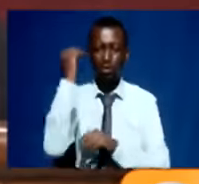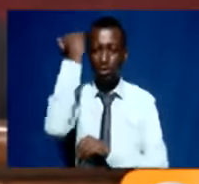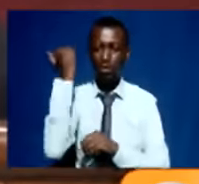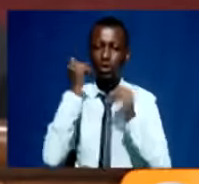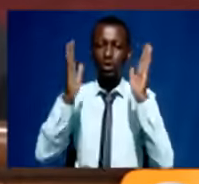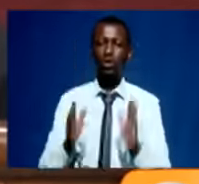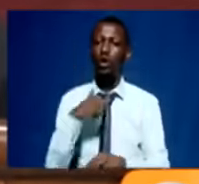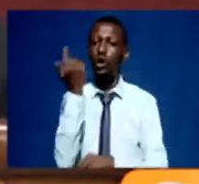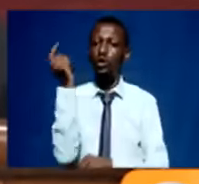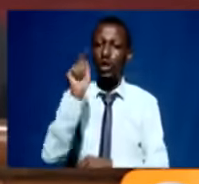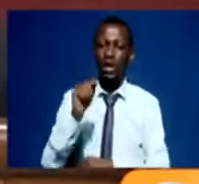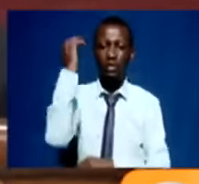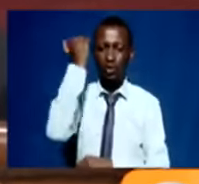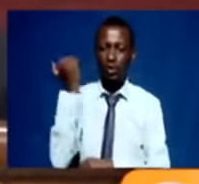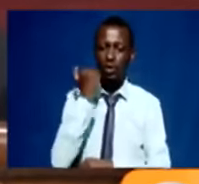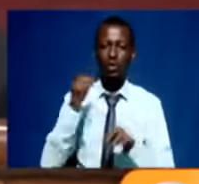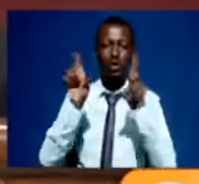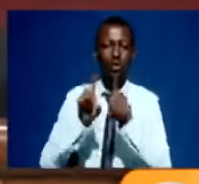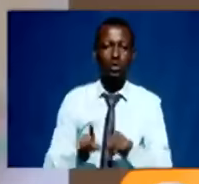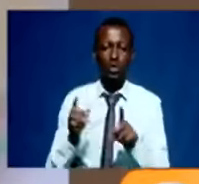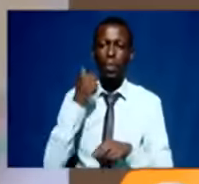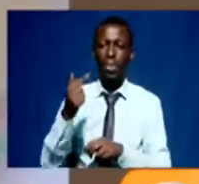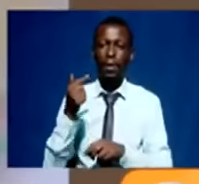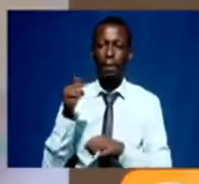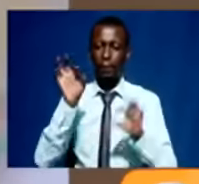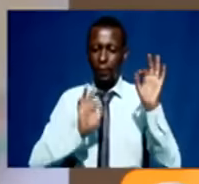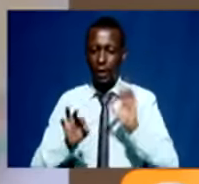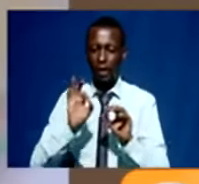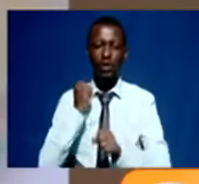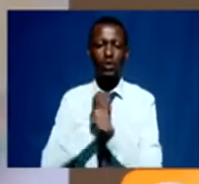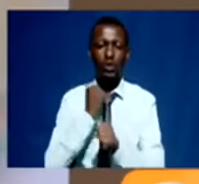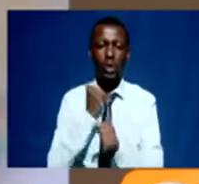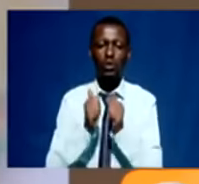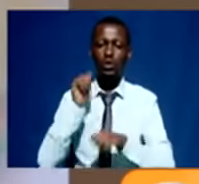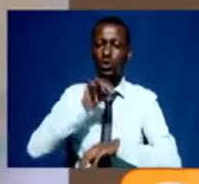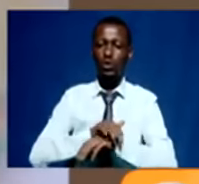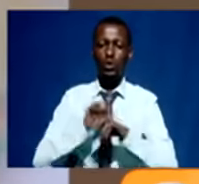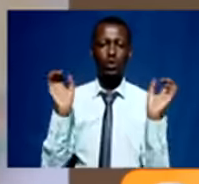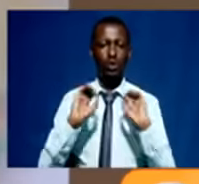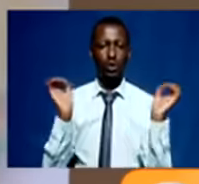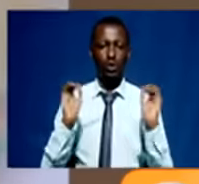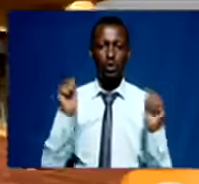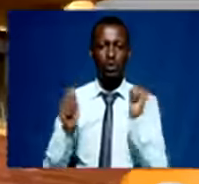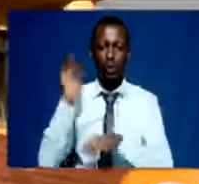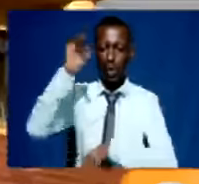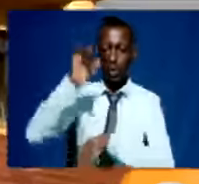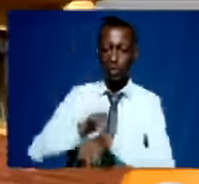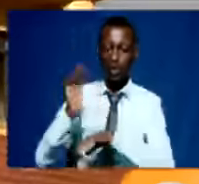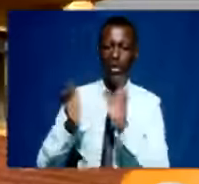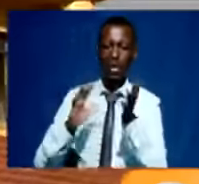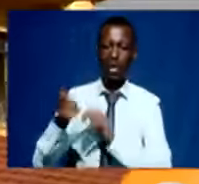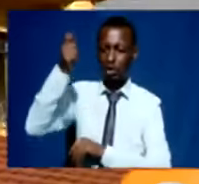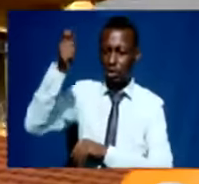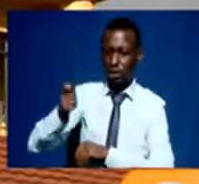appearing before her. She was also accused of operating in a style and conduct that was unbecoming, thereby affecting the dispensation